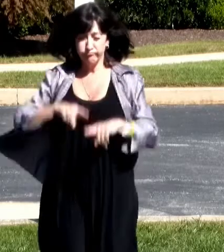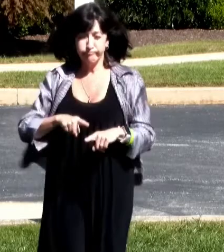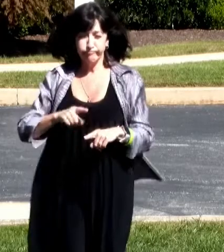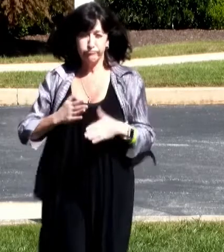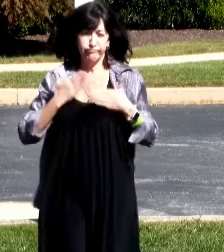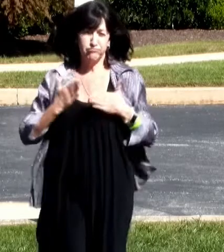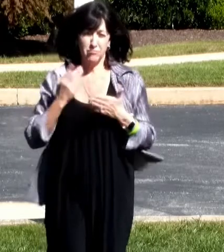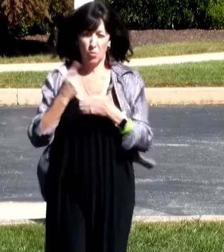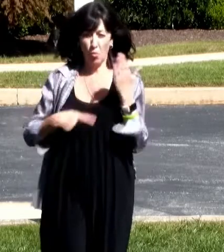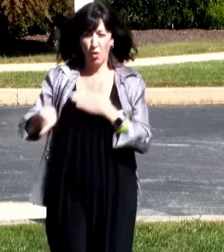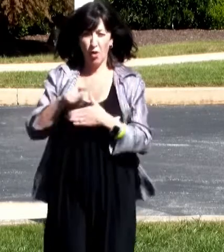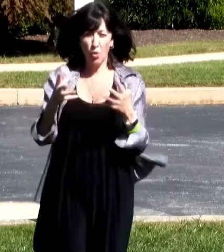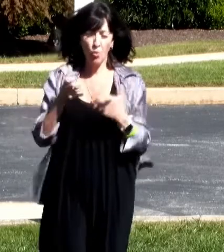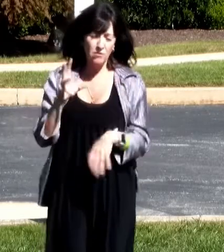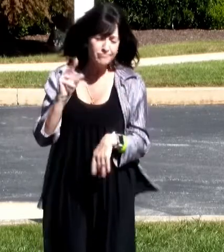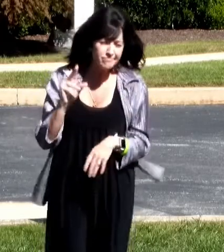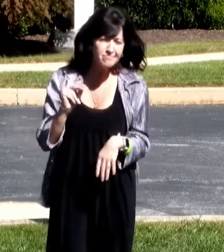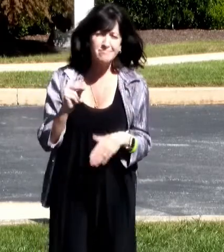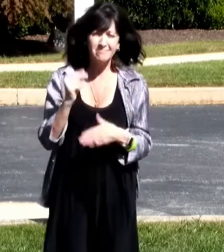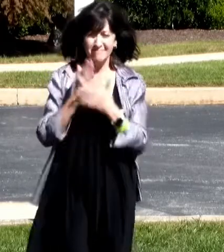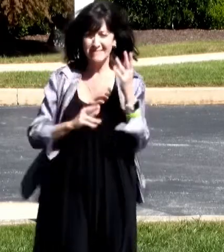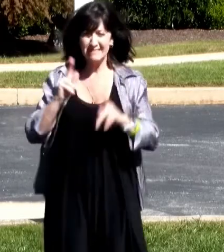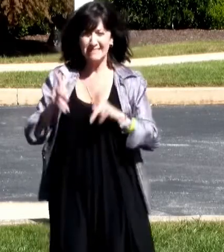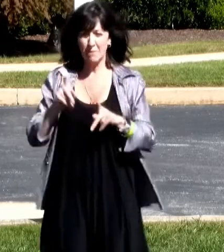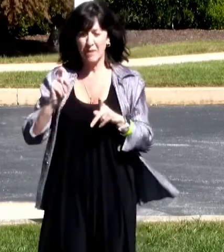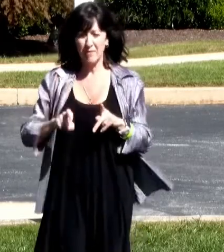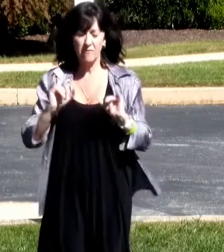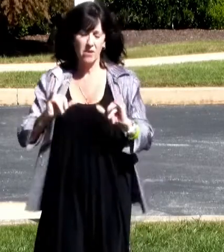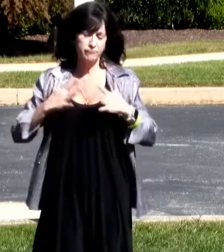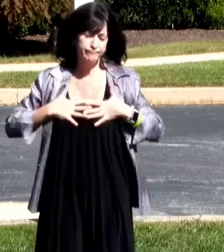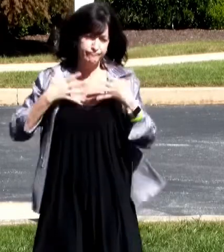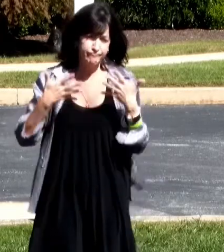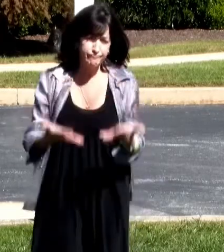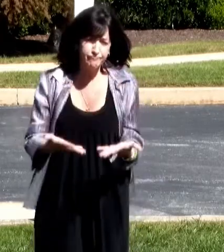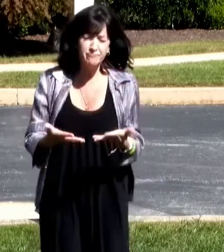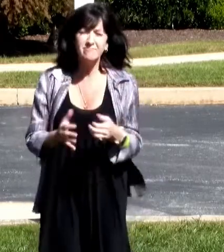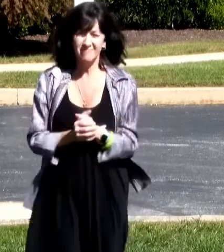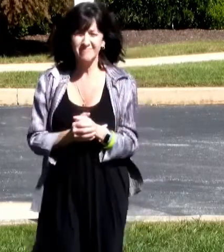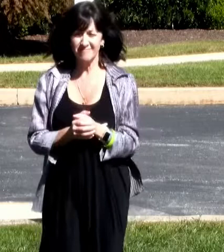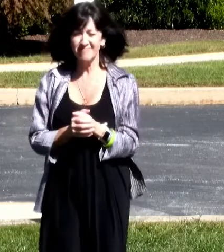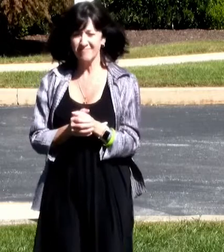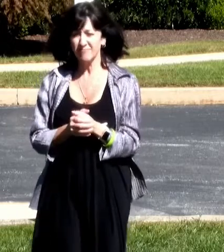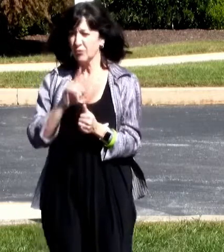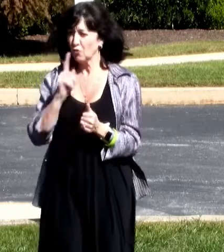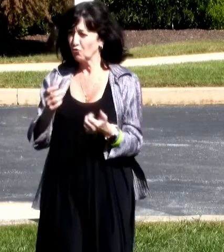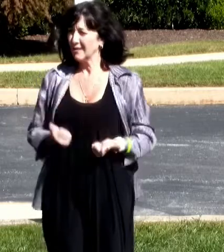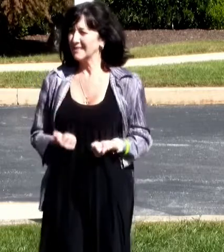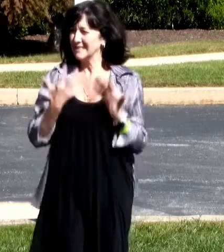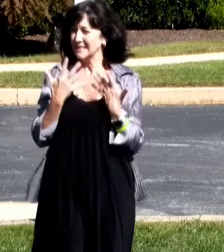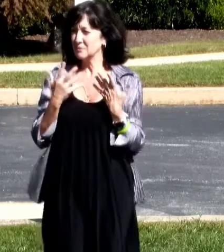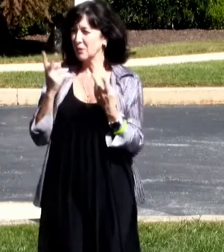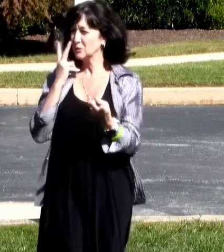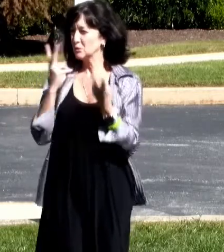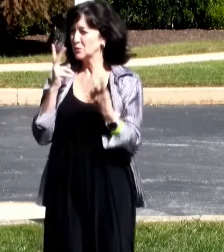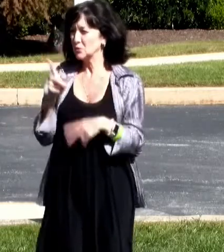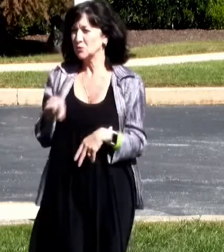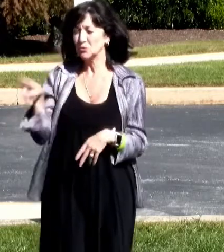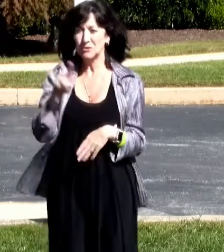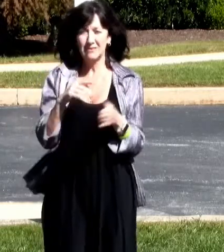do, and I'll say medical society as well. Governor Carney talked about the physicians and providers here. It's always inspirational to see you in your provider